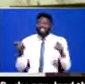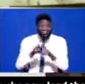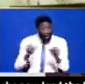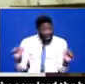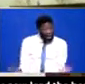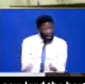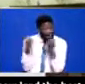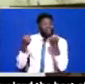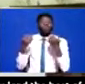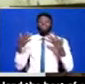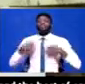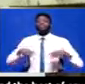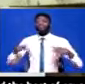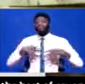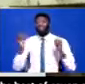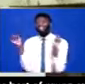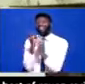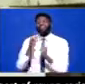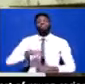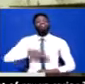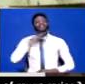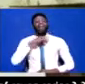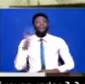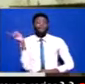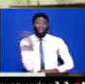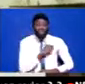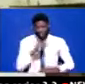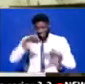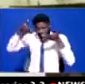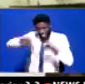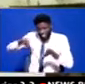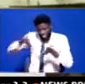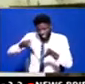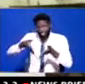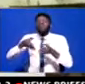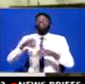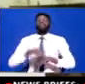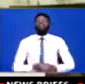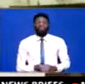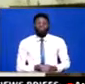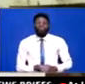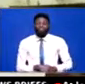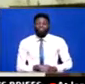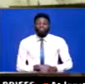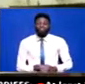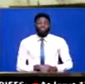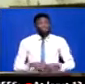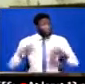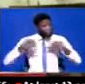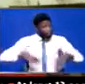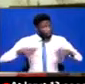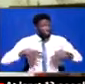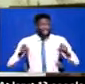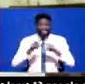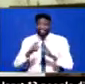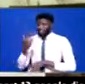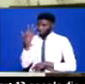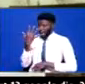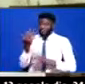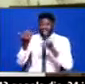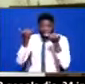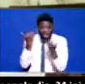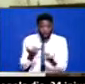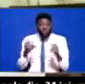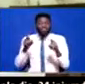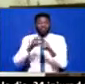wananchi 13 wakapoteza maisha kwa hapo sehemu ya ajali. Watu 5 sasa hivi